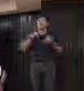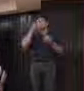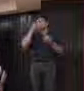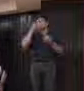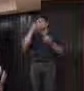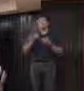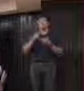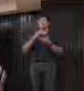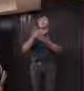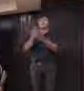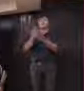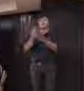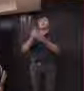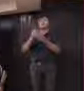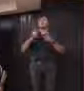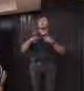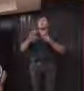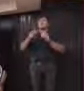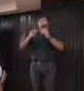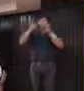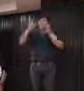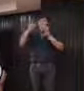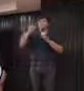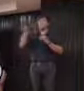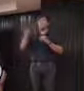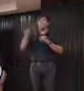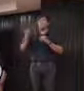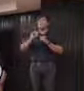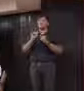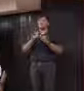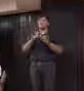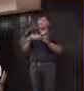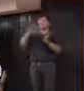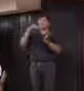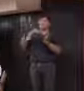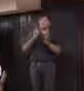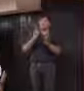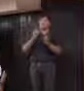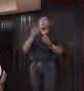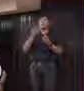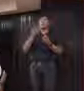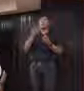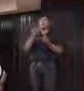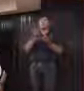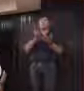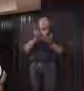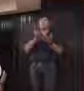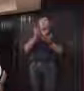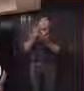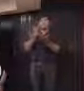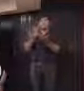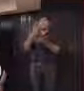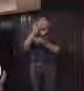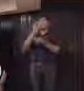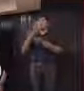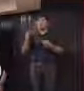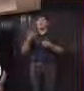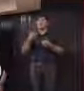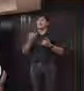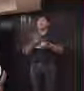intervention petition in the Supreme Court when we started out. But then the matter was filed actually within 2 weeks, and we thought we were too